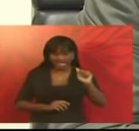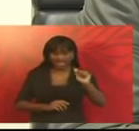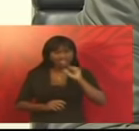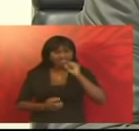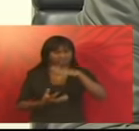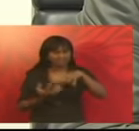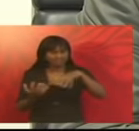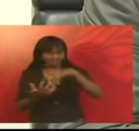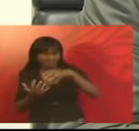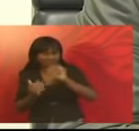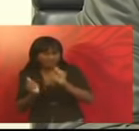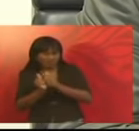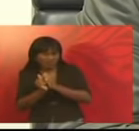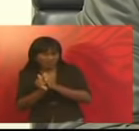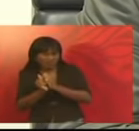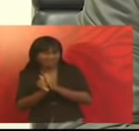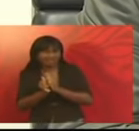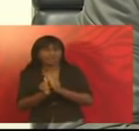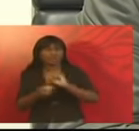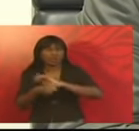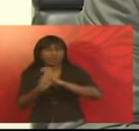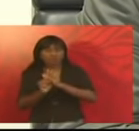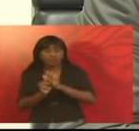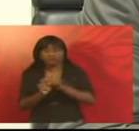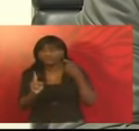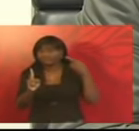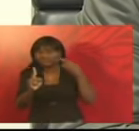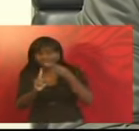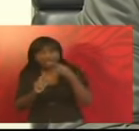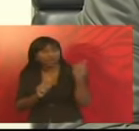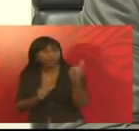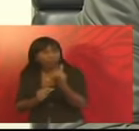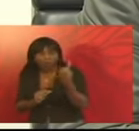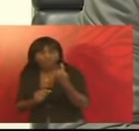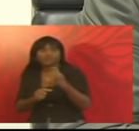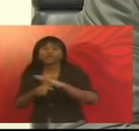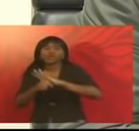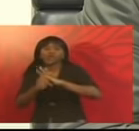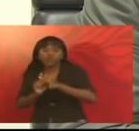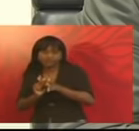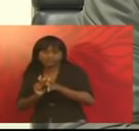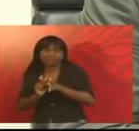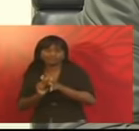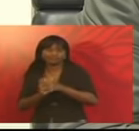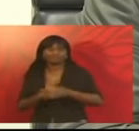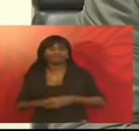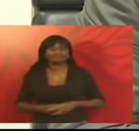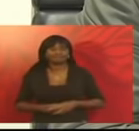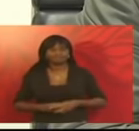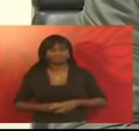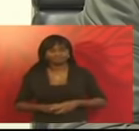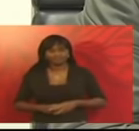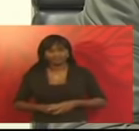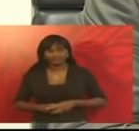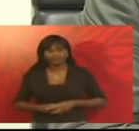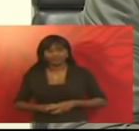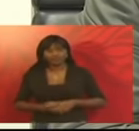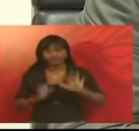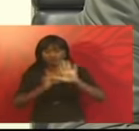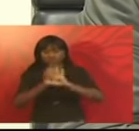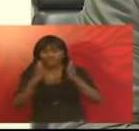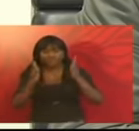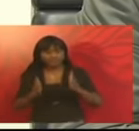the COVID-19 mRNA vaccine, which is a specific thing. So each vaccine is very specific in what it happens to protect the